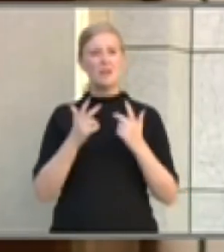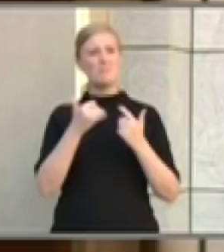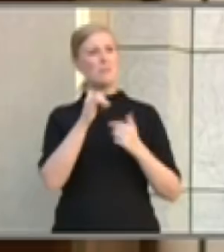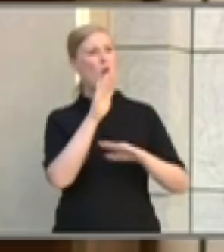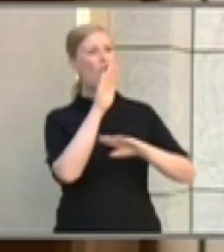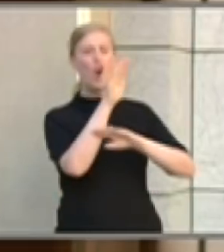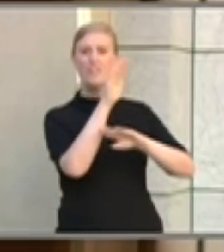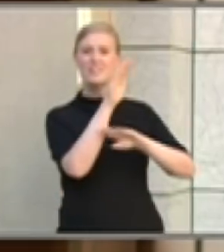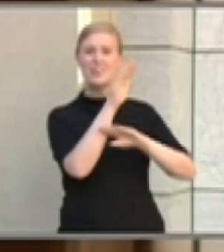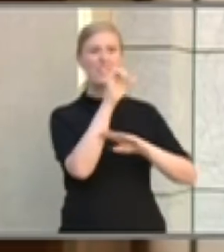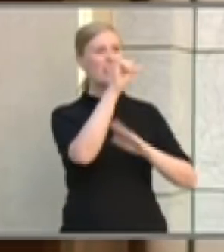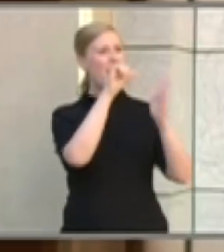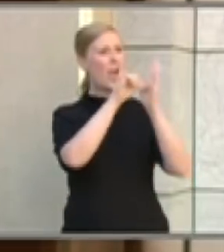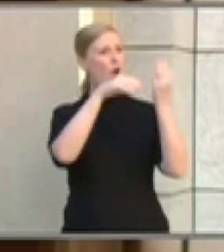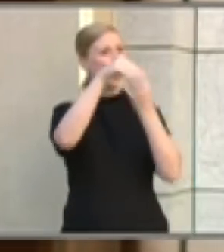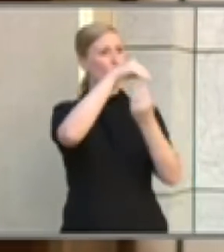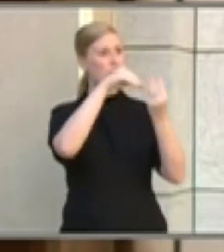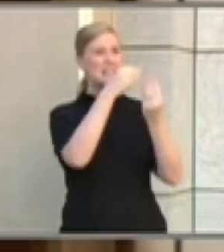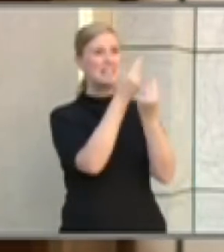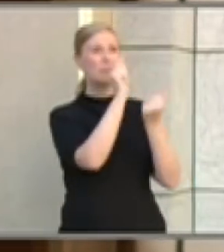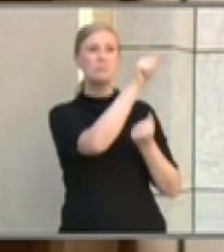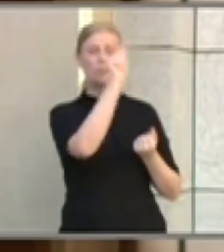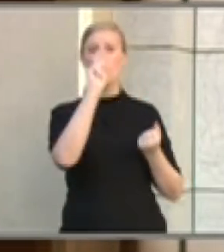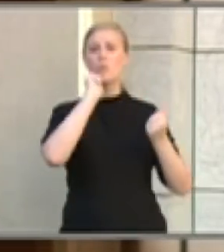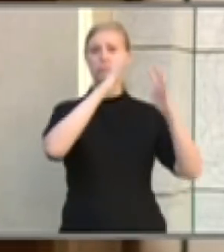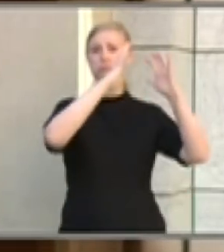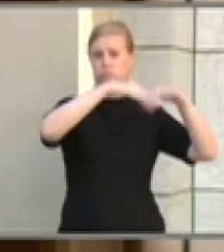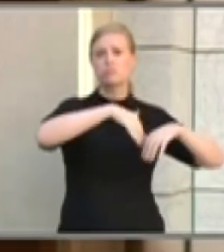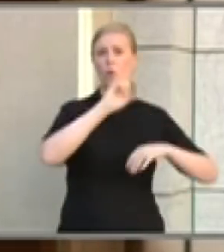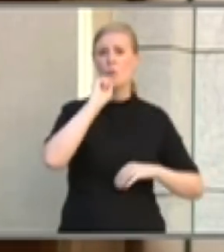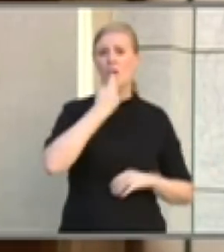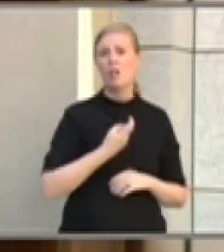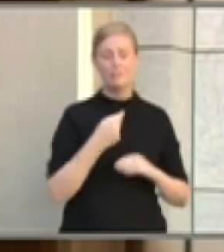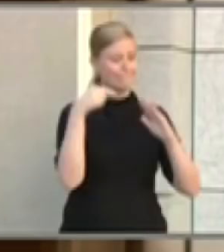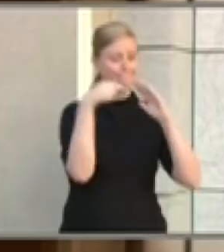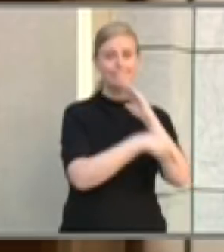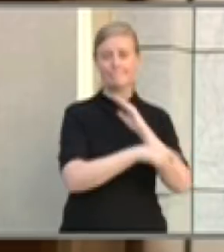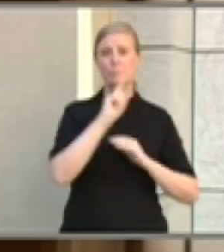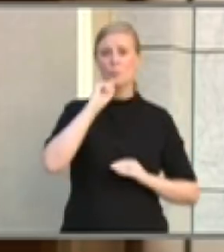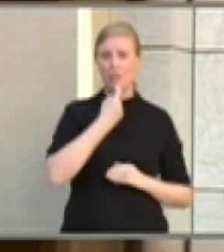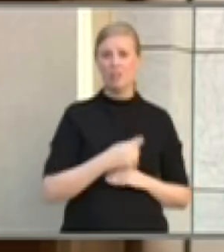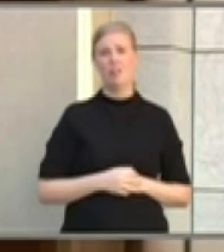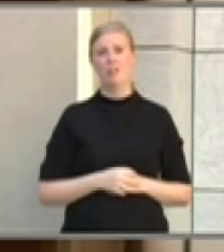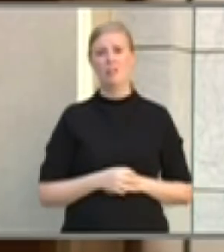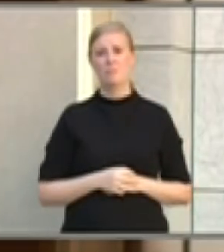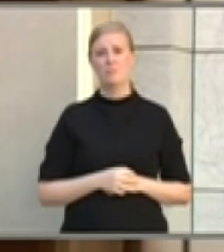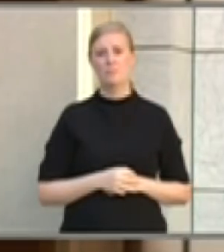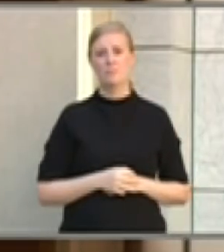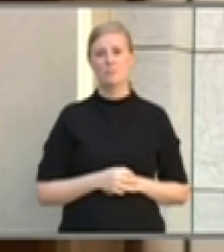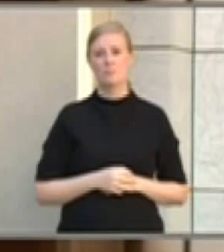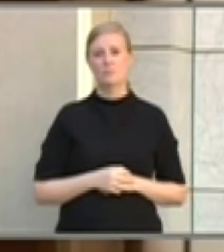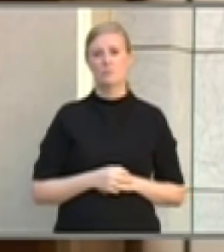Some may see them hollow out. In the very worst of circumstances, we could